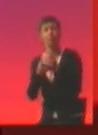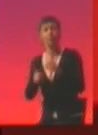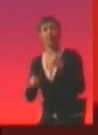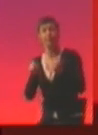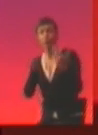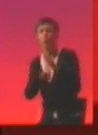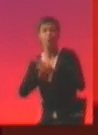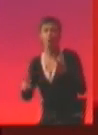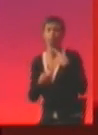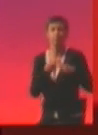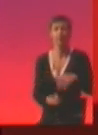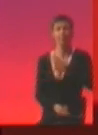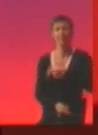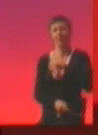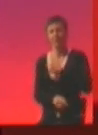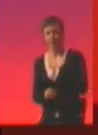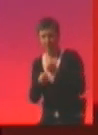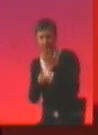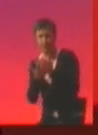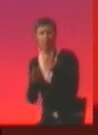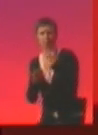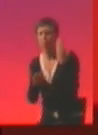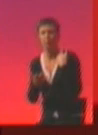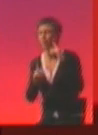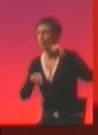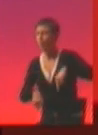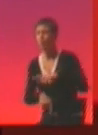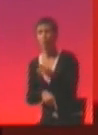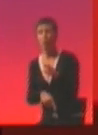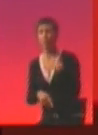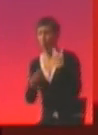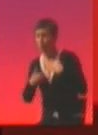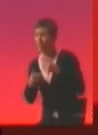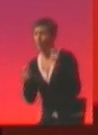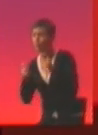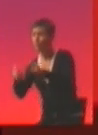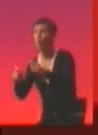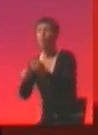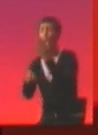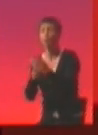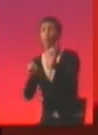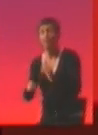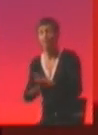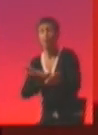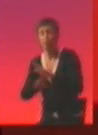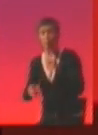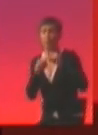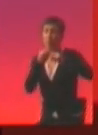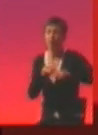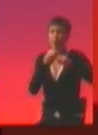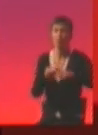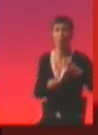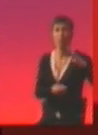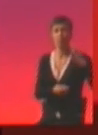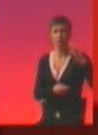we'll make sure no one is written off, keeping up the employment support, the welfare reform that is getting people back off long-term benefits and into